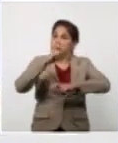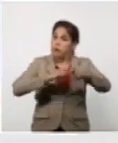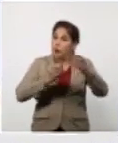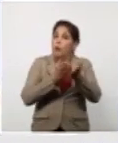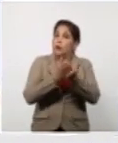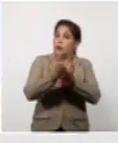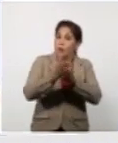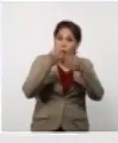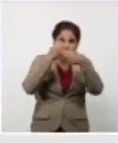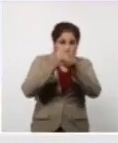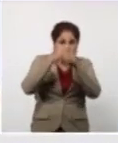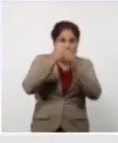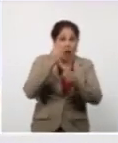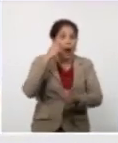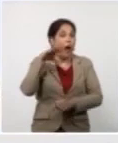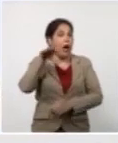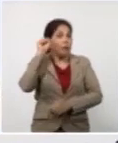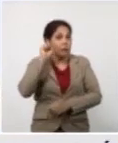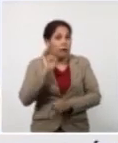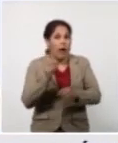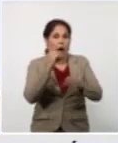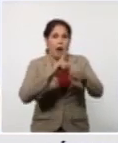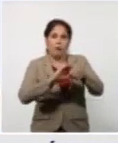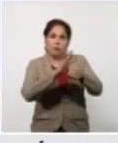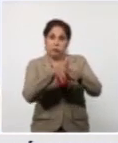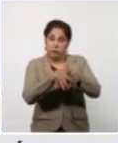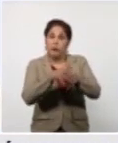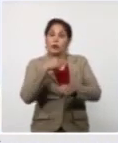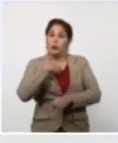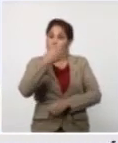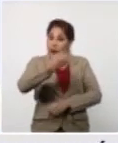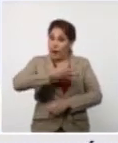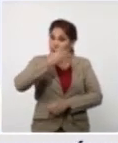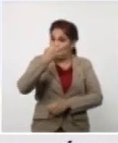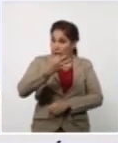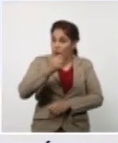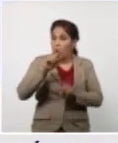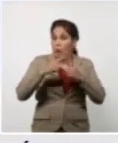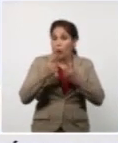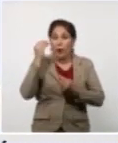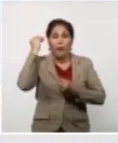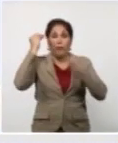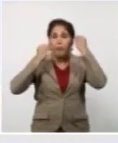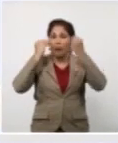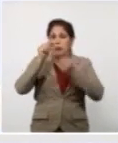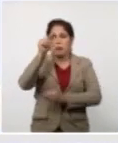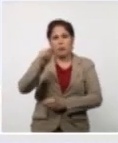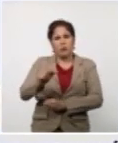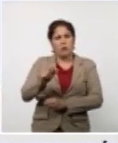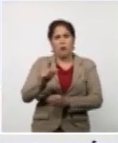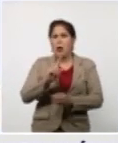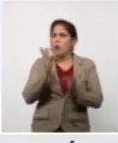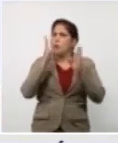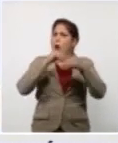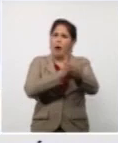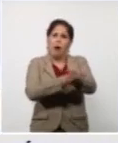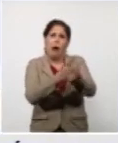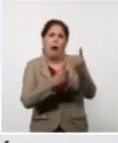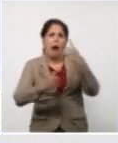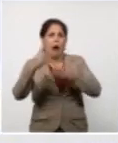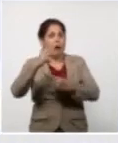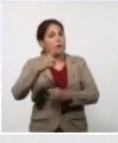have not diagnosed any case of COVID-19, although they have not stopped conducting studies to